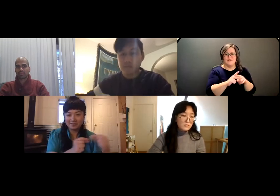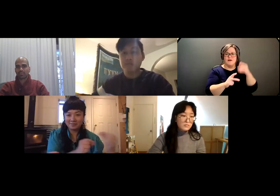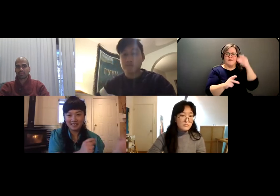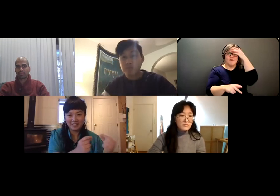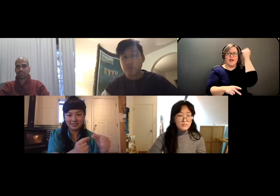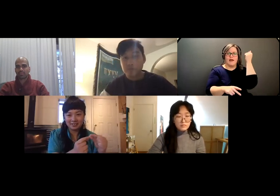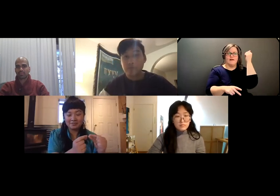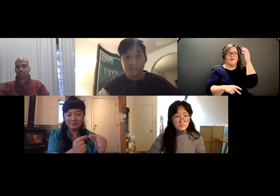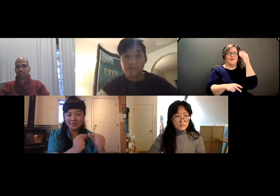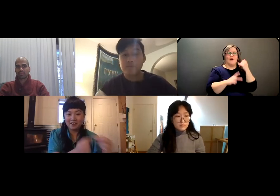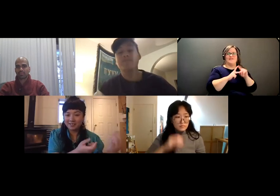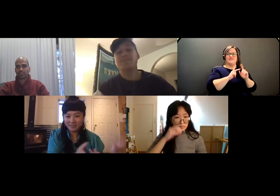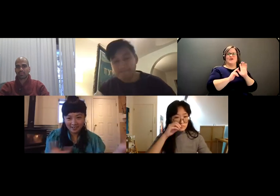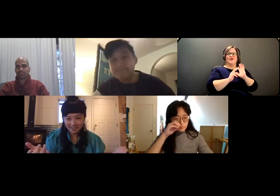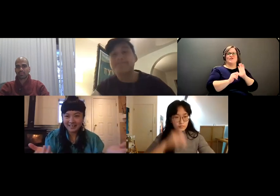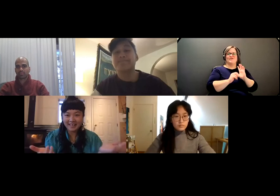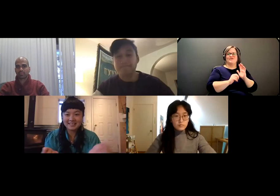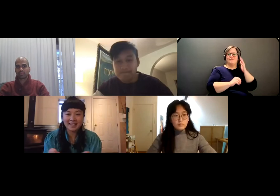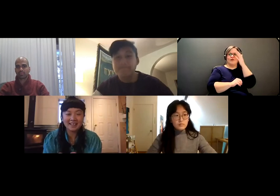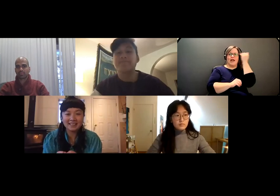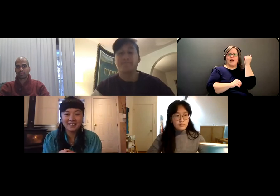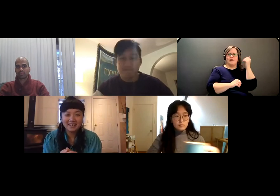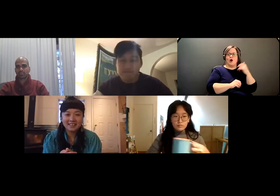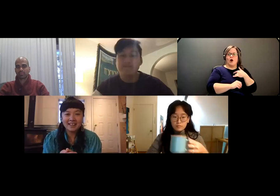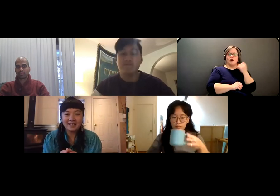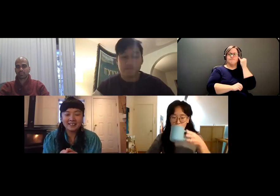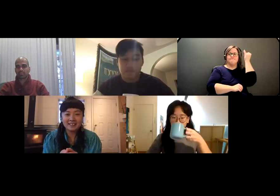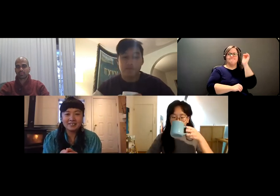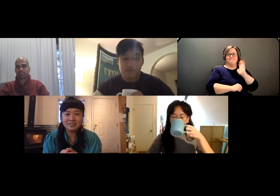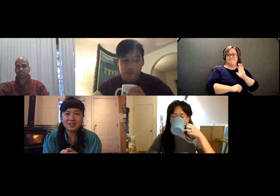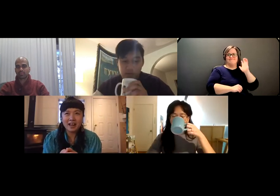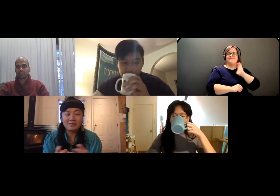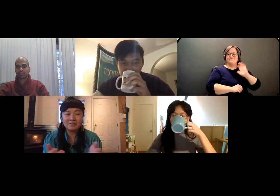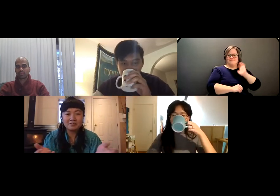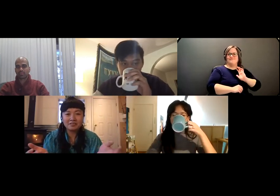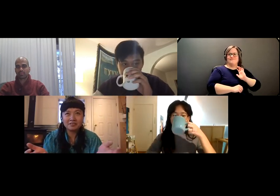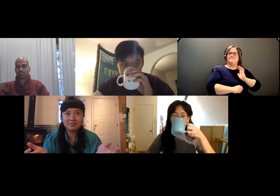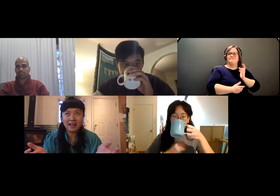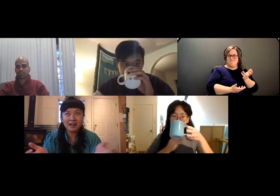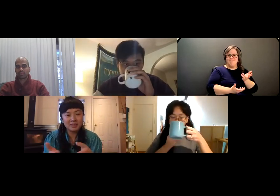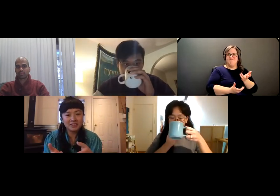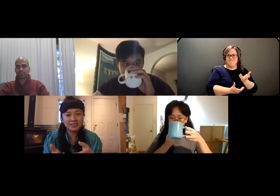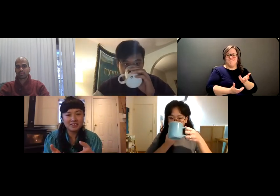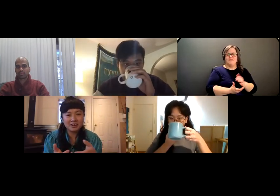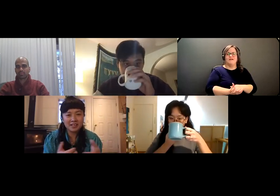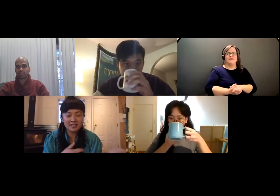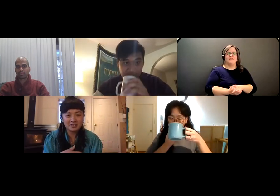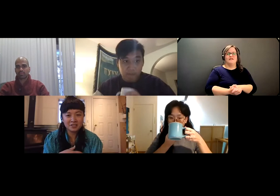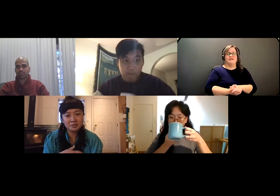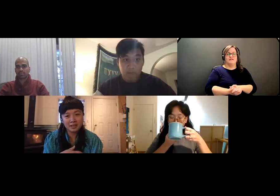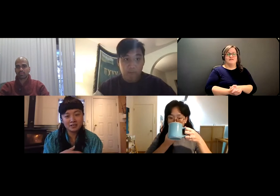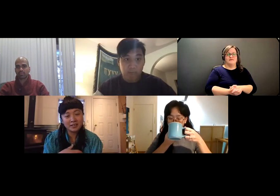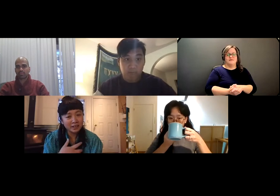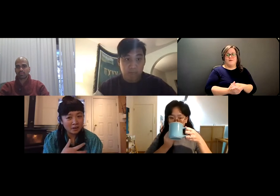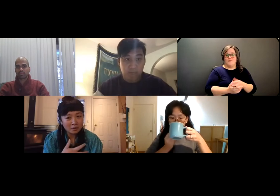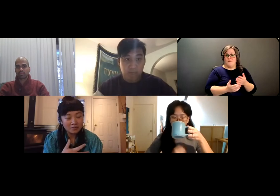the beginning or the heart of it all, I guess. And then, yeah, and then how much are institutions